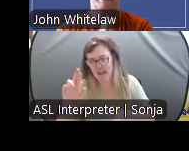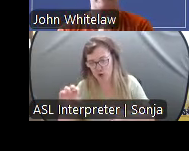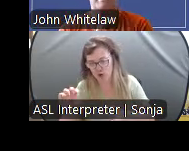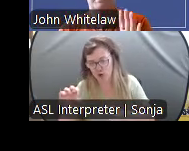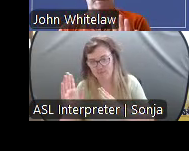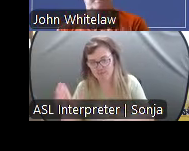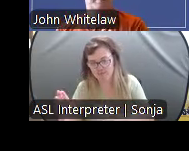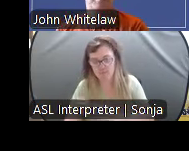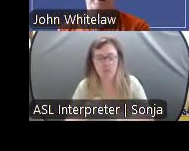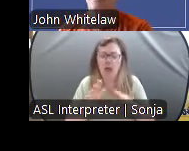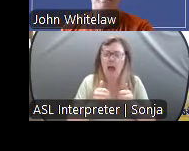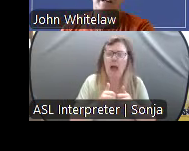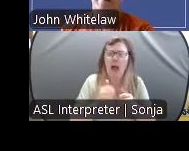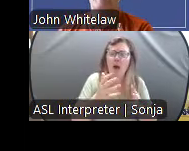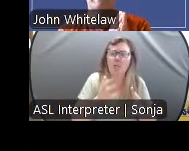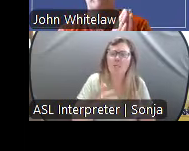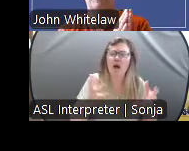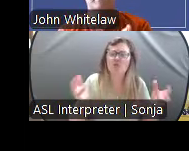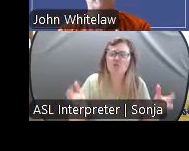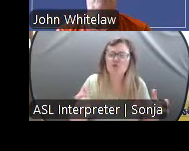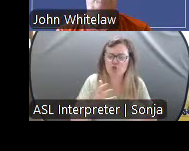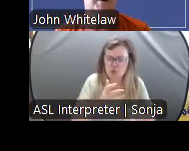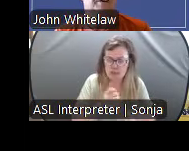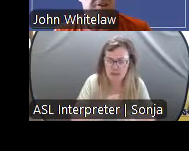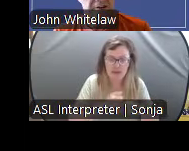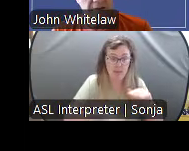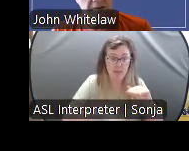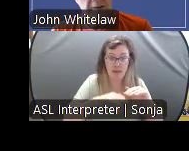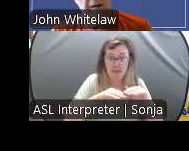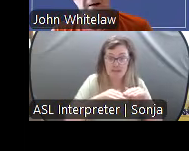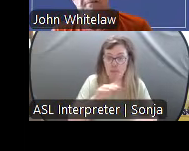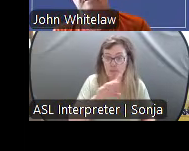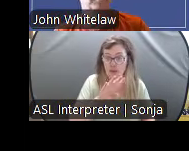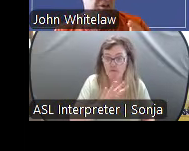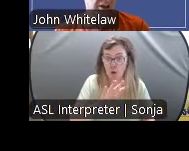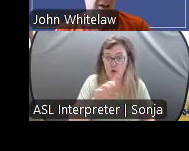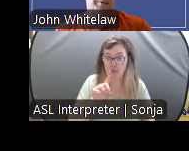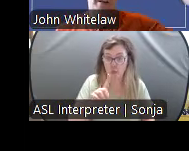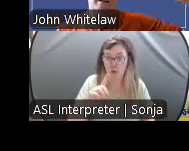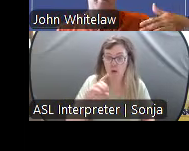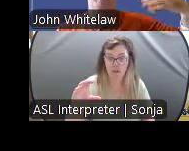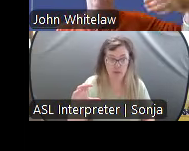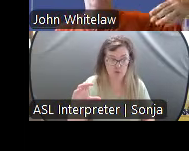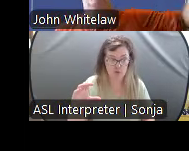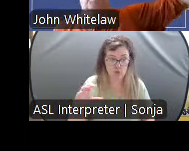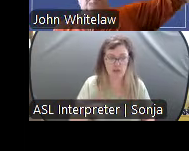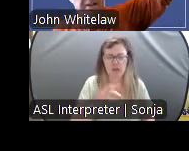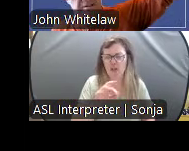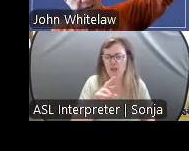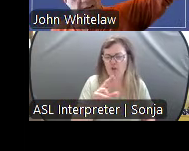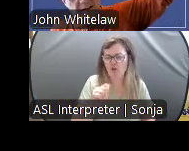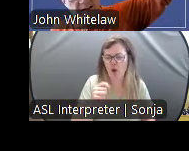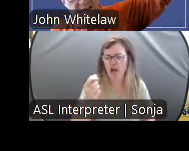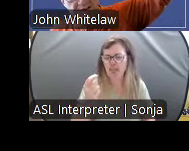The maximum, which I don't think we put, oh, yeah, we did. The maximum you can get is 4,100. At FRA. You get a little bit more if you